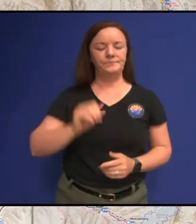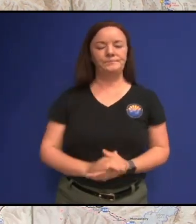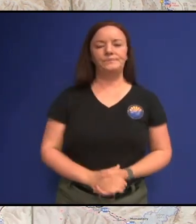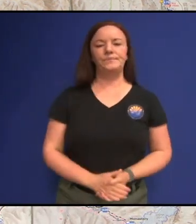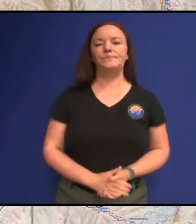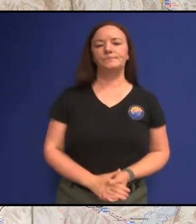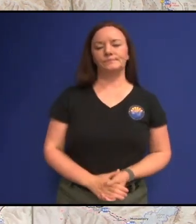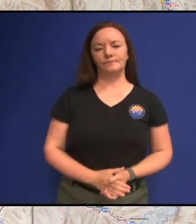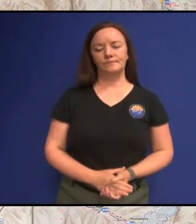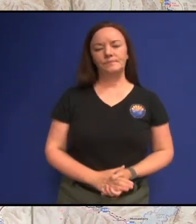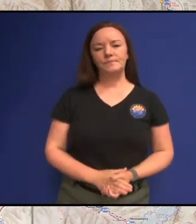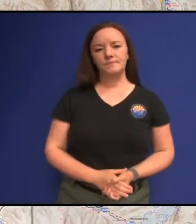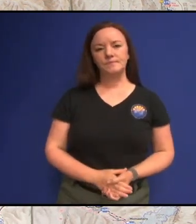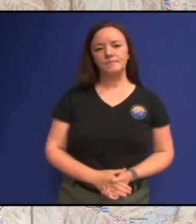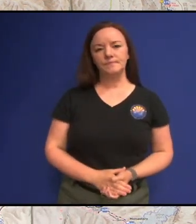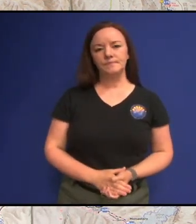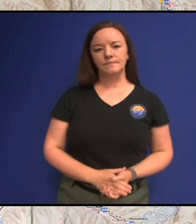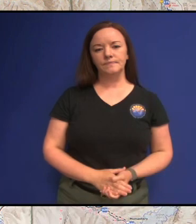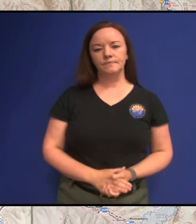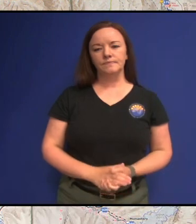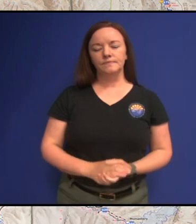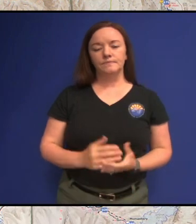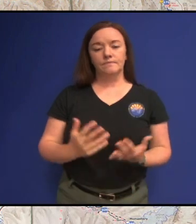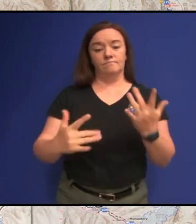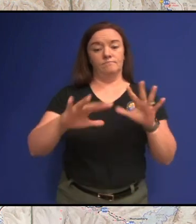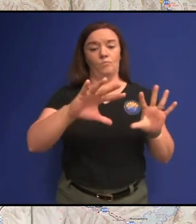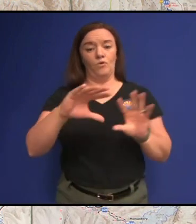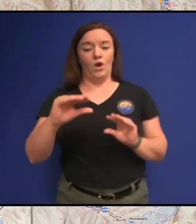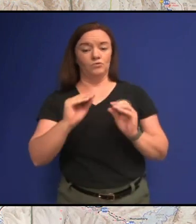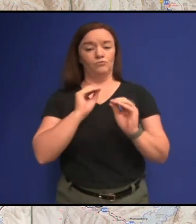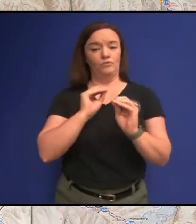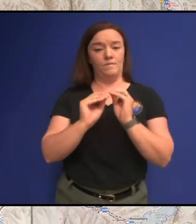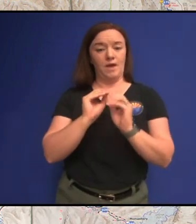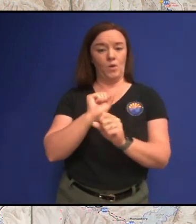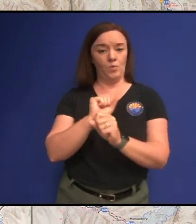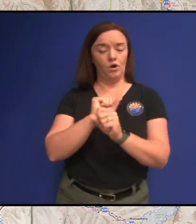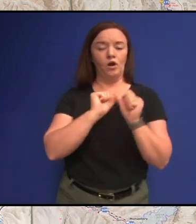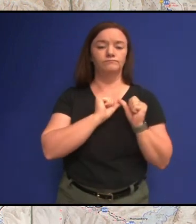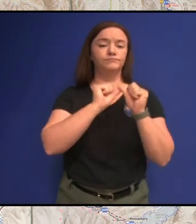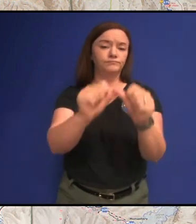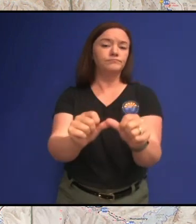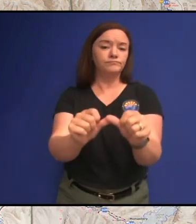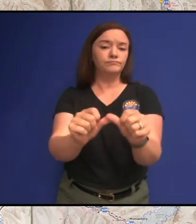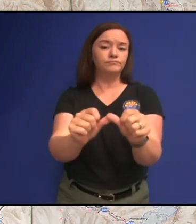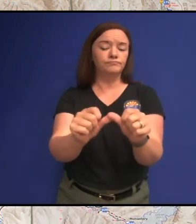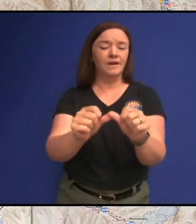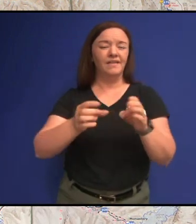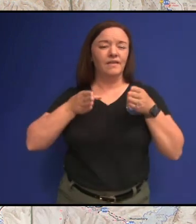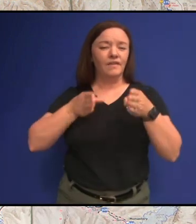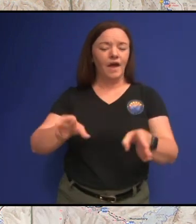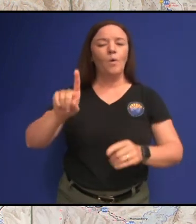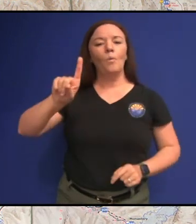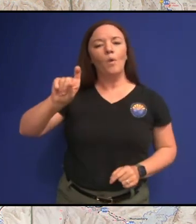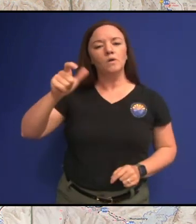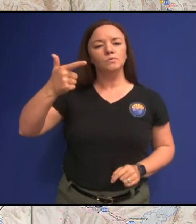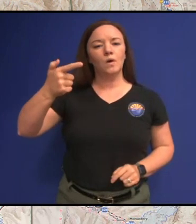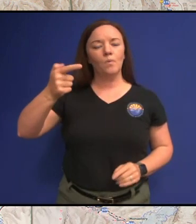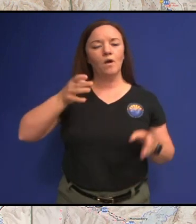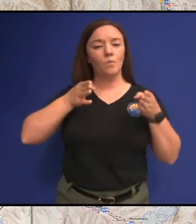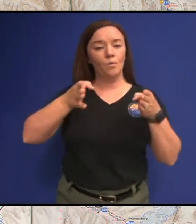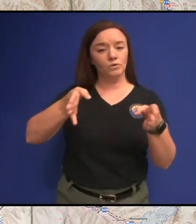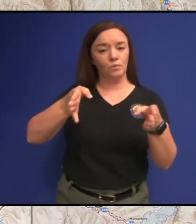the suppression repair work is continuing along the 121 corridor primarily, and then out east